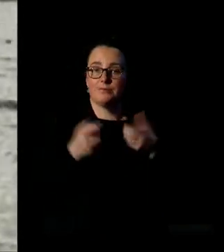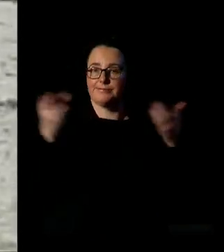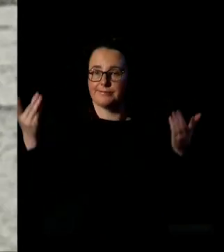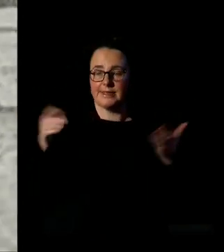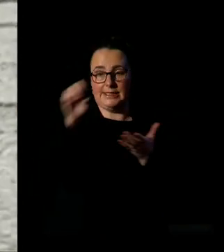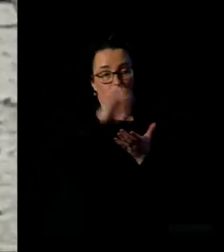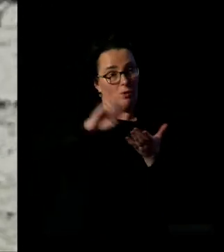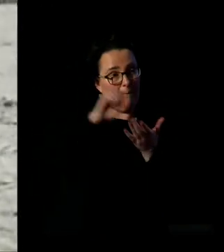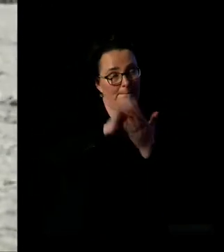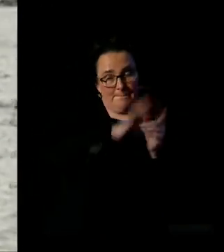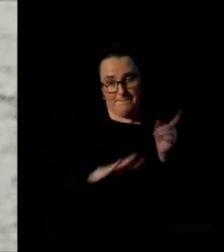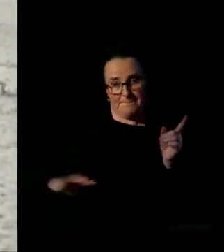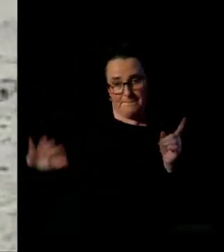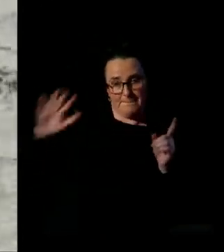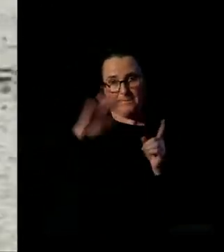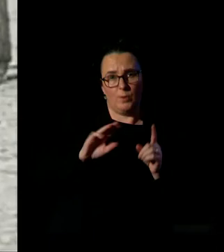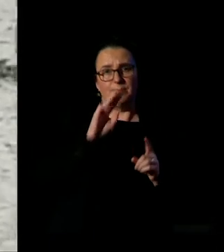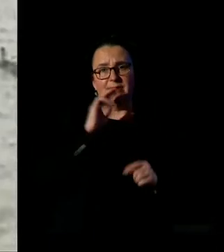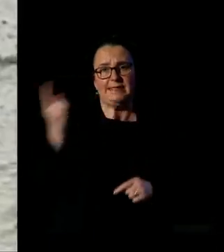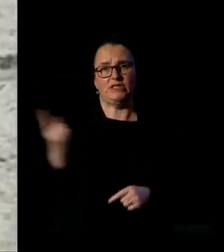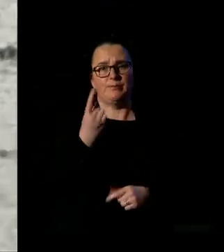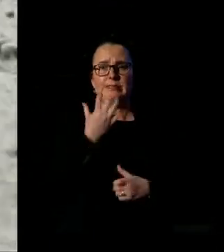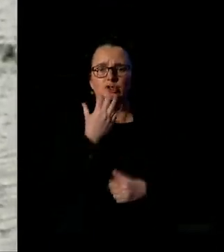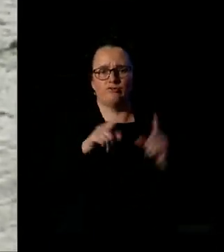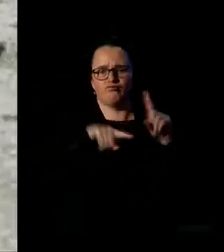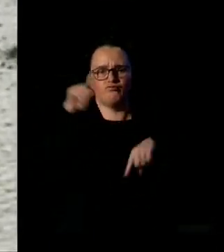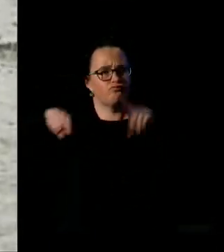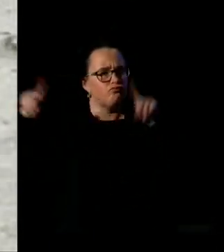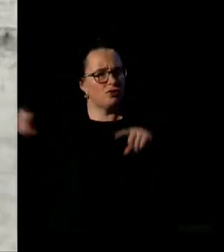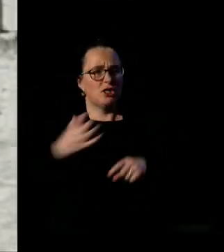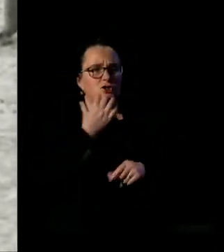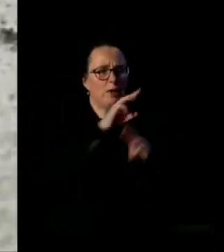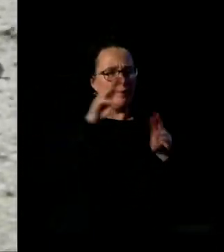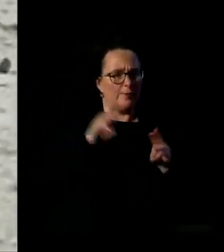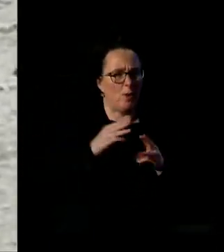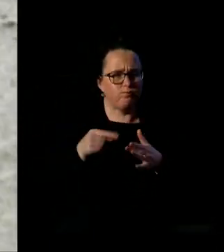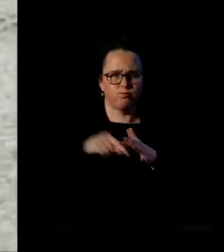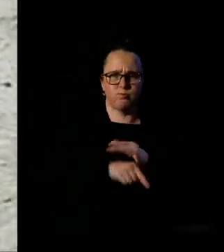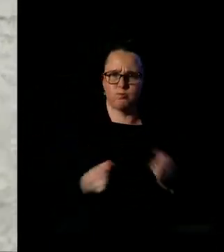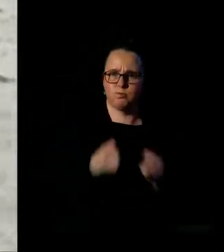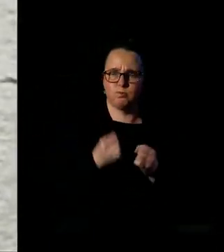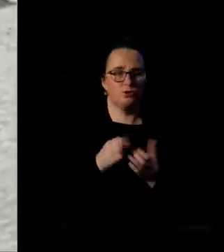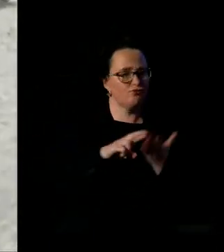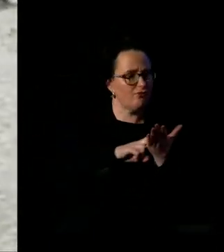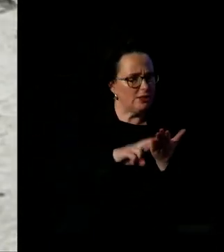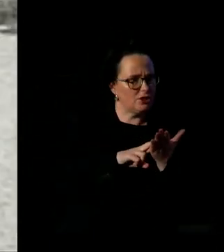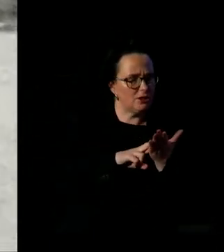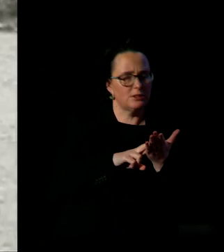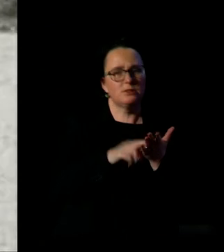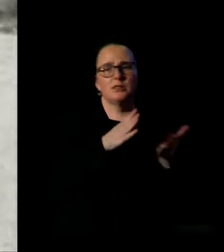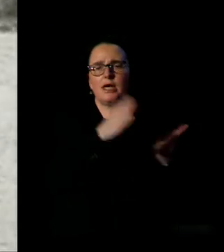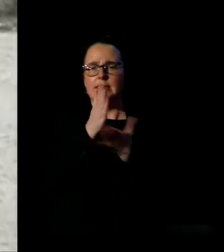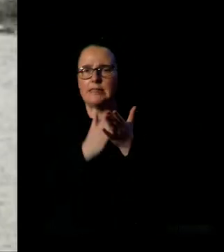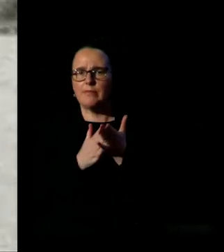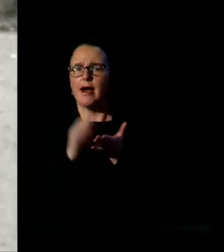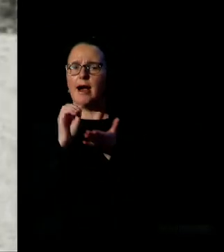So, across Europe, there were many different ways of being Jewish. There were Jewish people who were deeply religious,